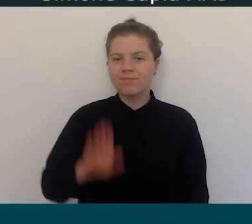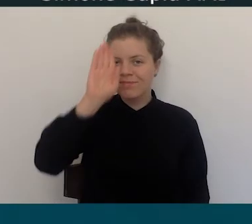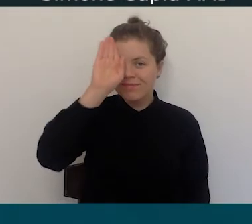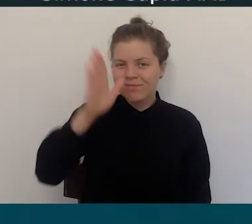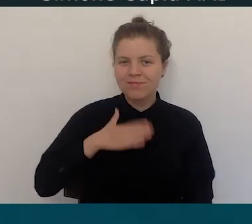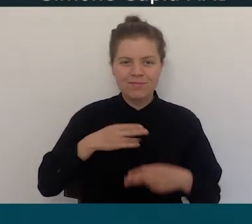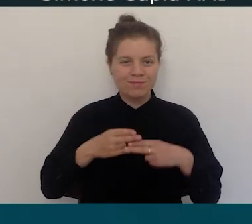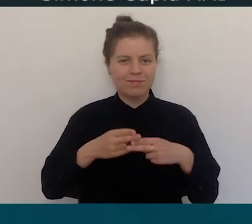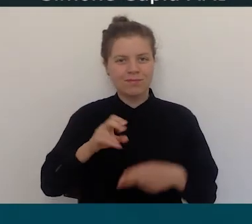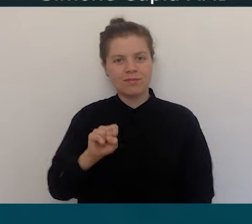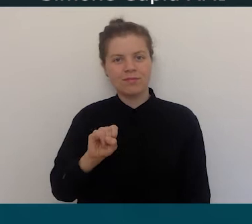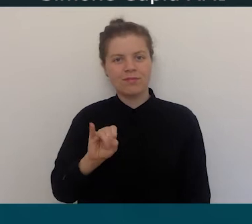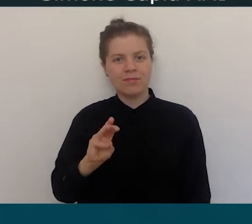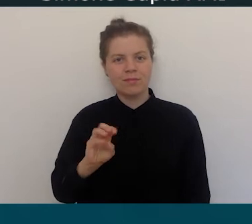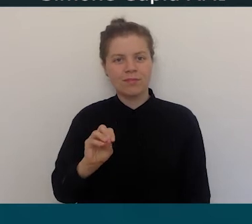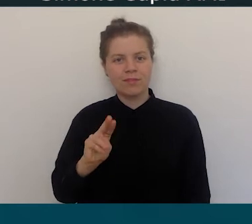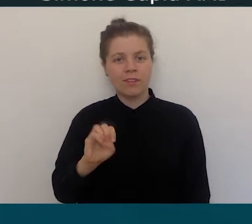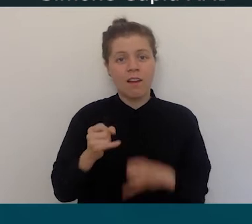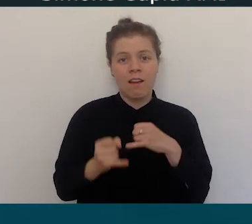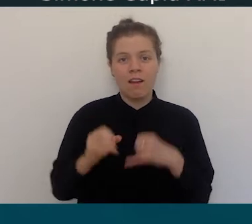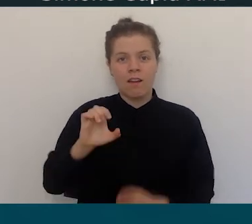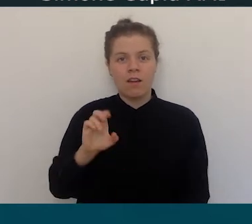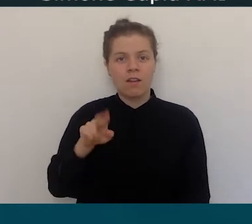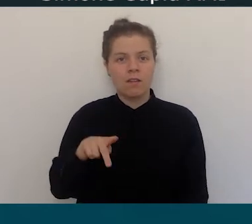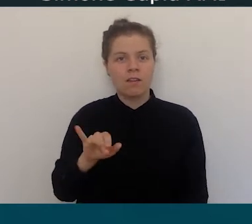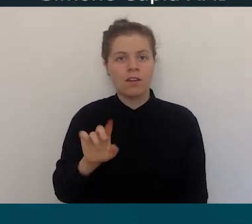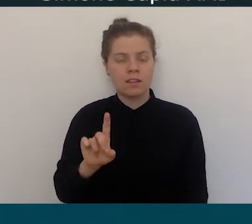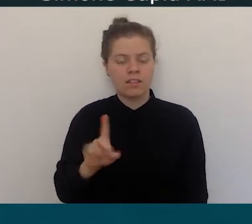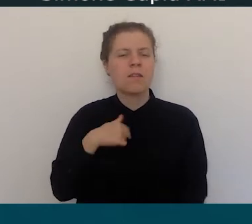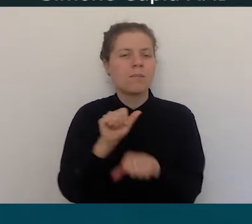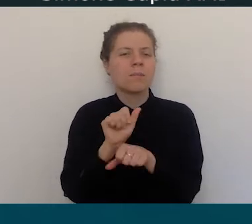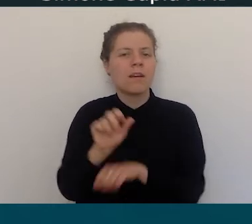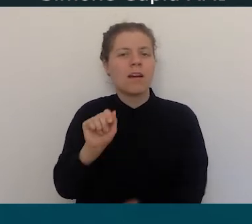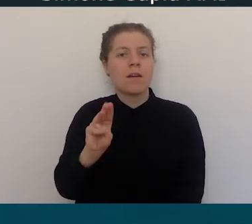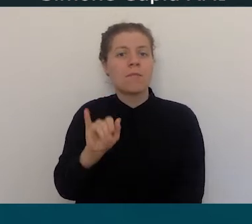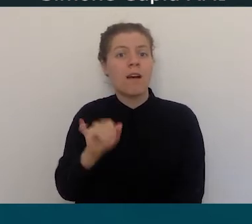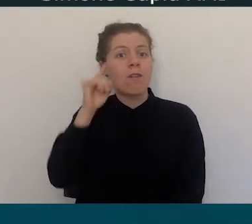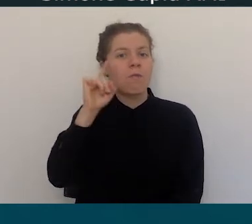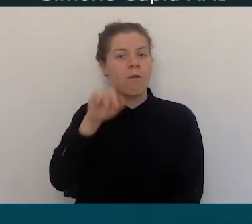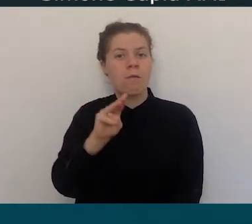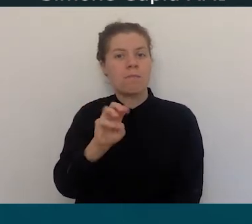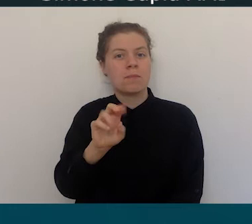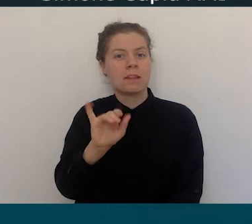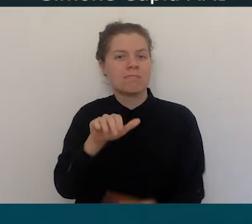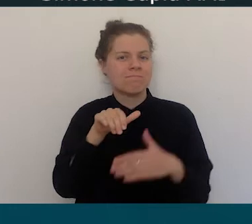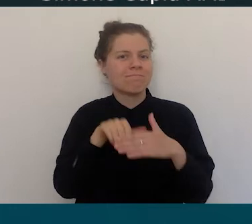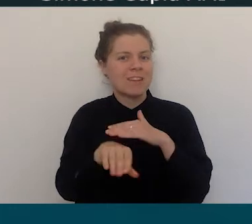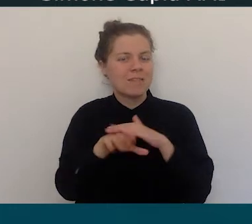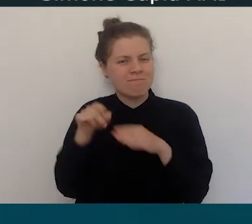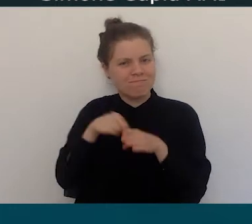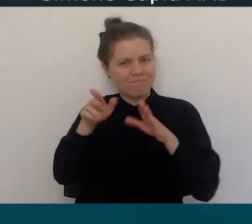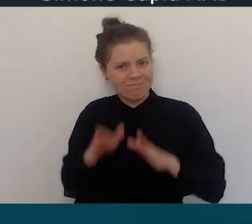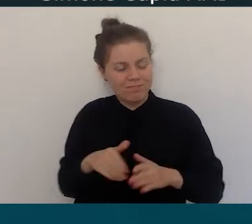My name is Simone Cupid. I'm a Media Accessibility Specialist at AMI, and today we're here to talk about media accessibility